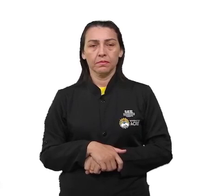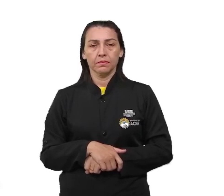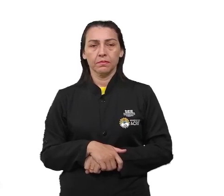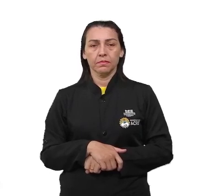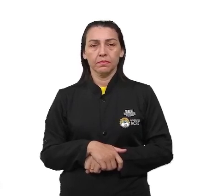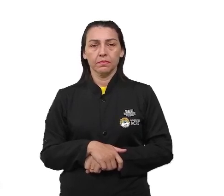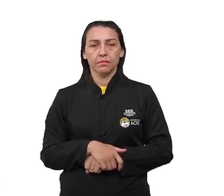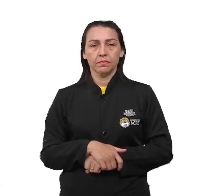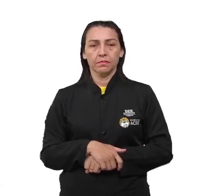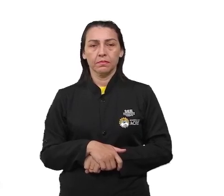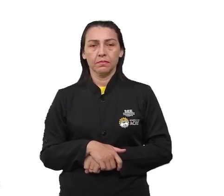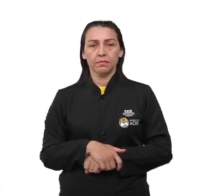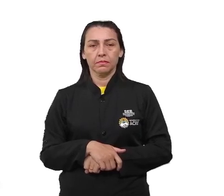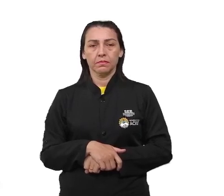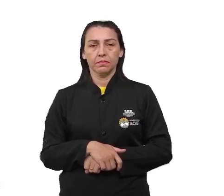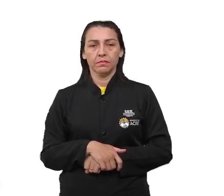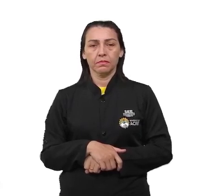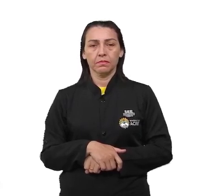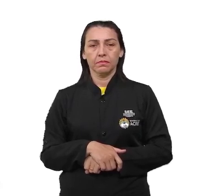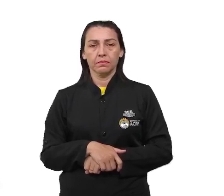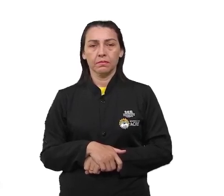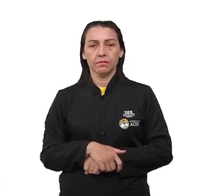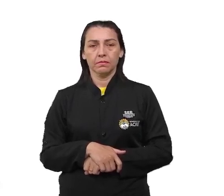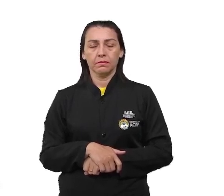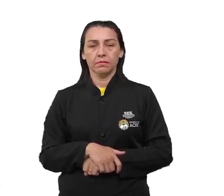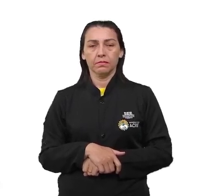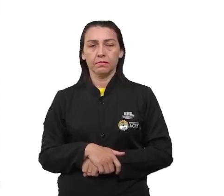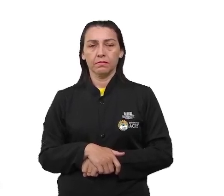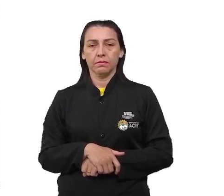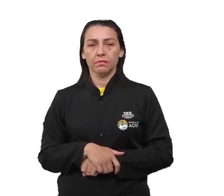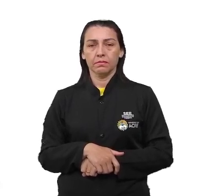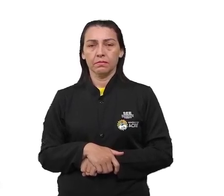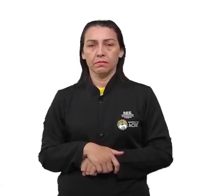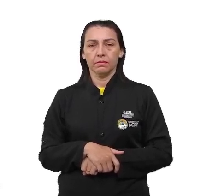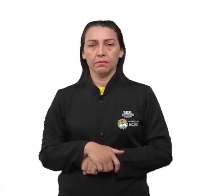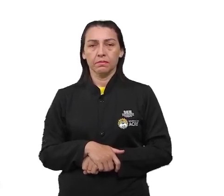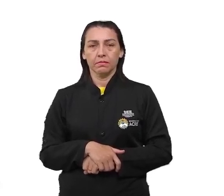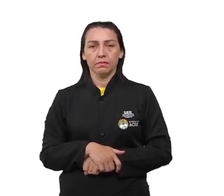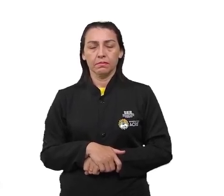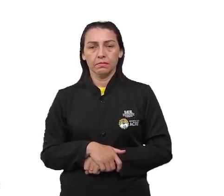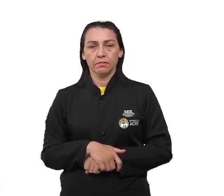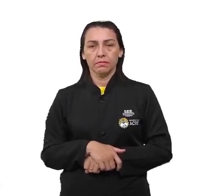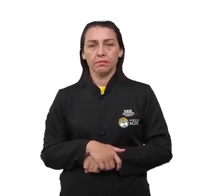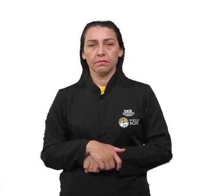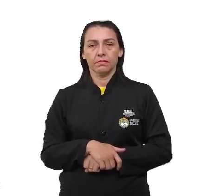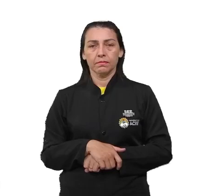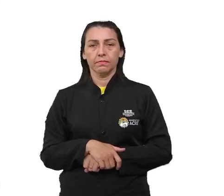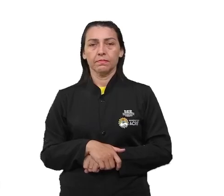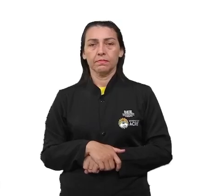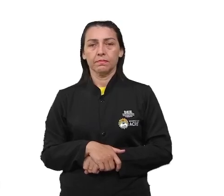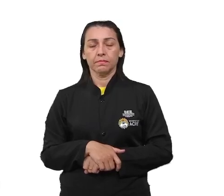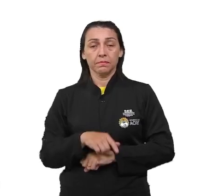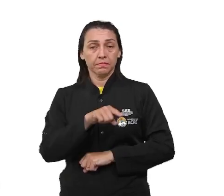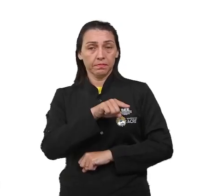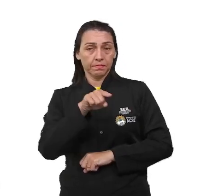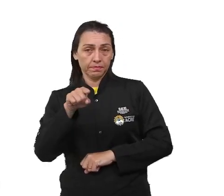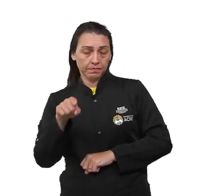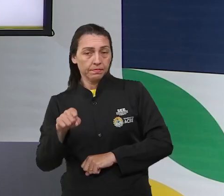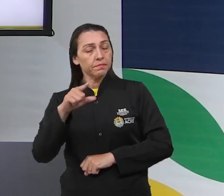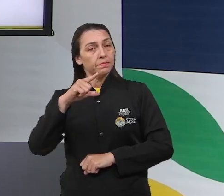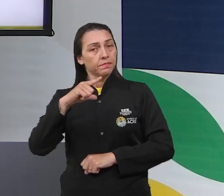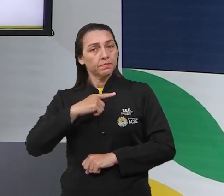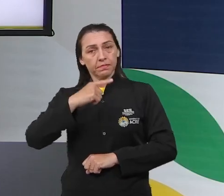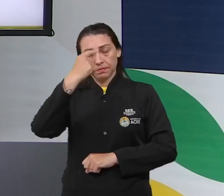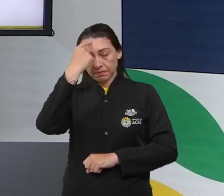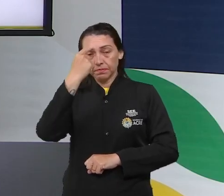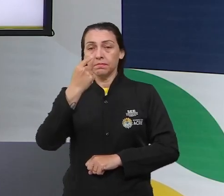Summer Olympic Games since Tokyo 1964. Tudo bem? E para vocês aí nós temos a